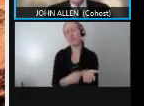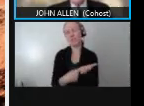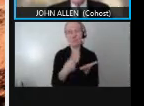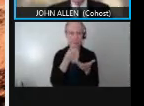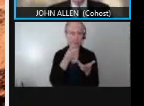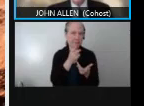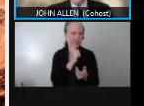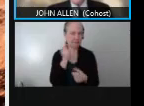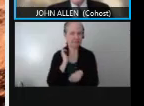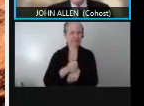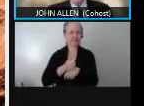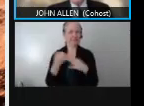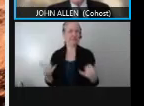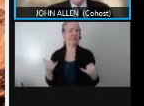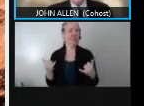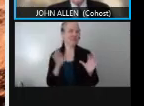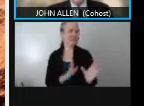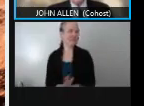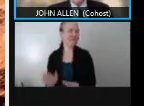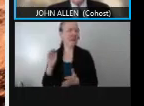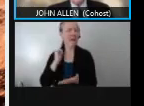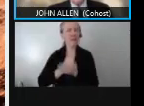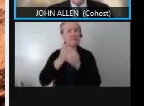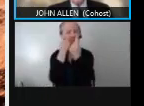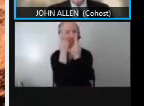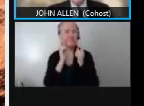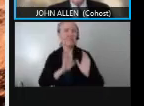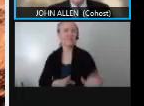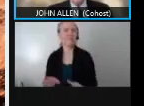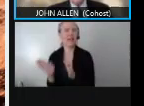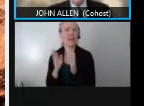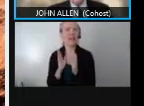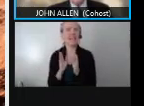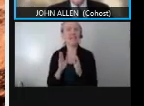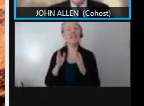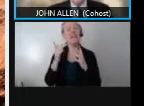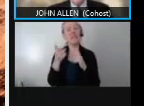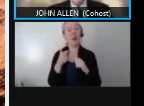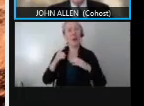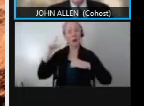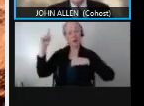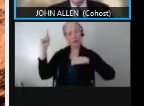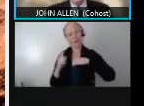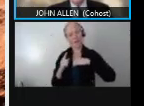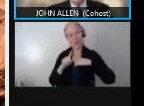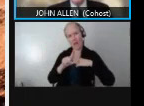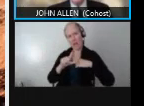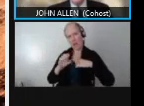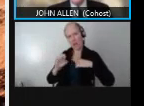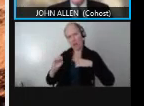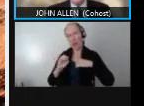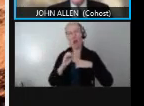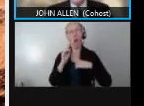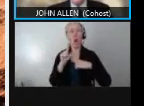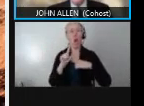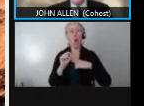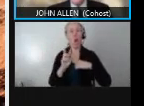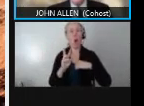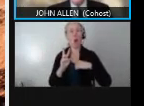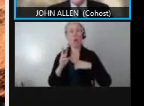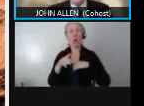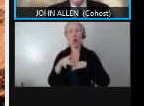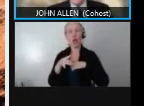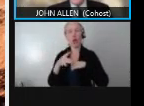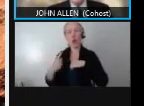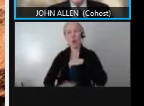us an understanding of the plans for moving beyond low Earth orbit and the International Space Station. We learned of